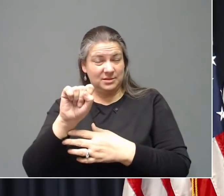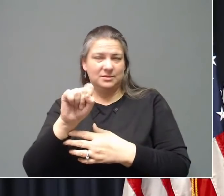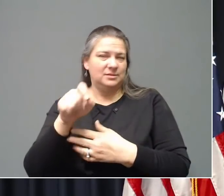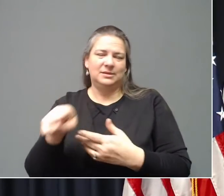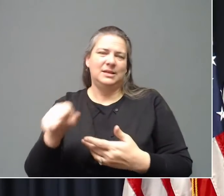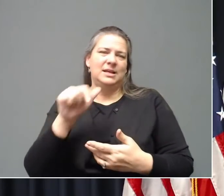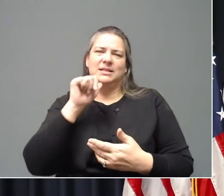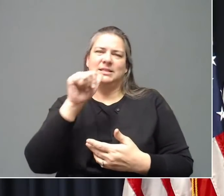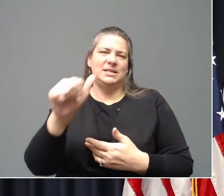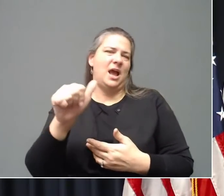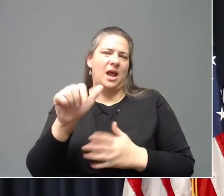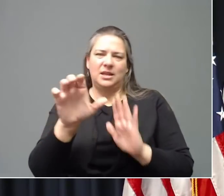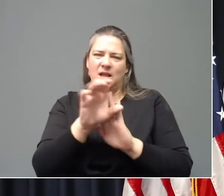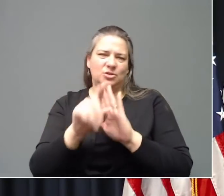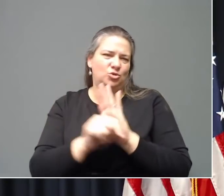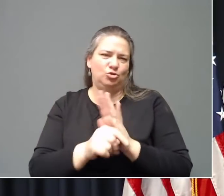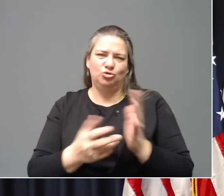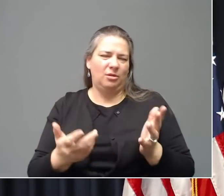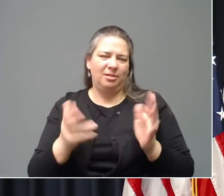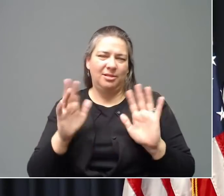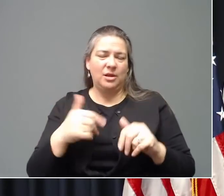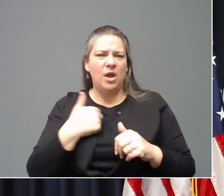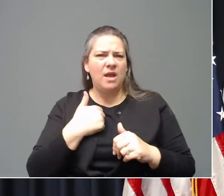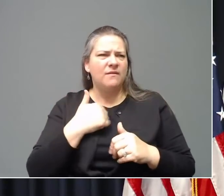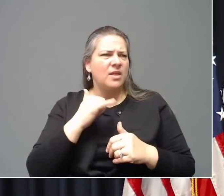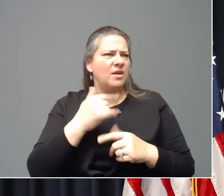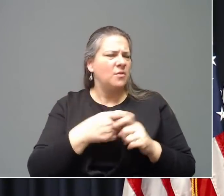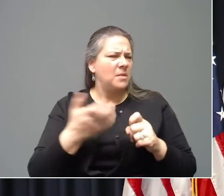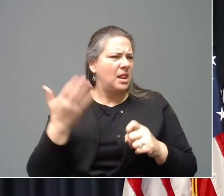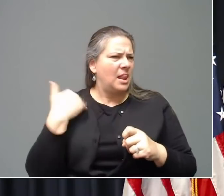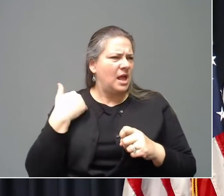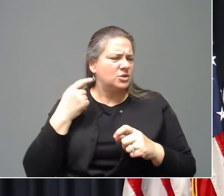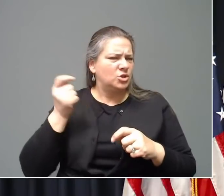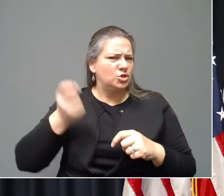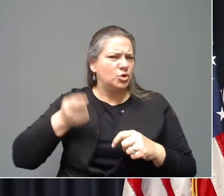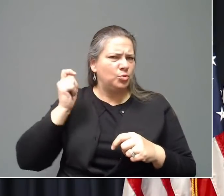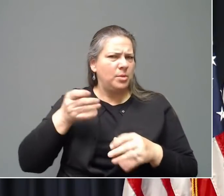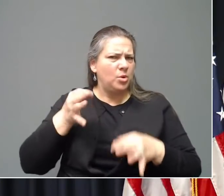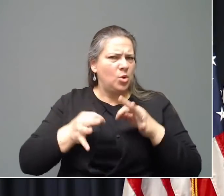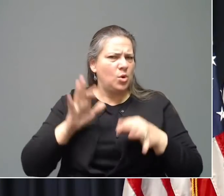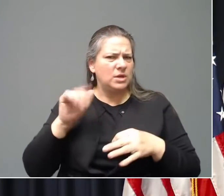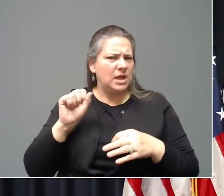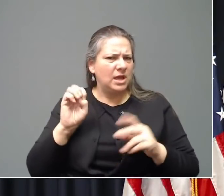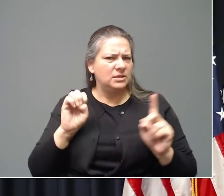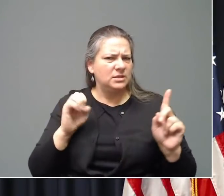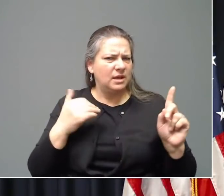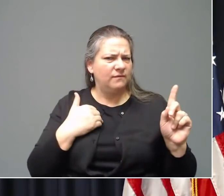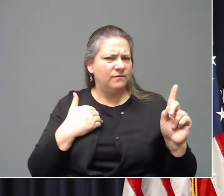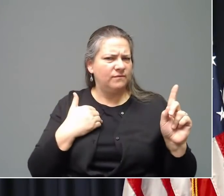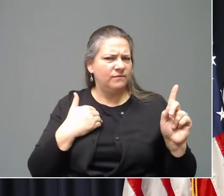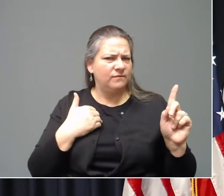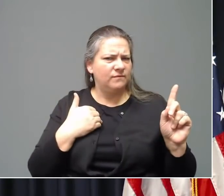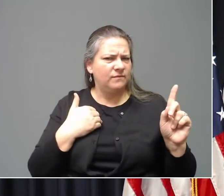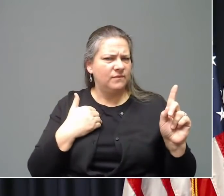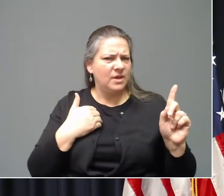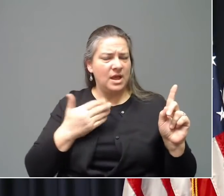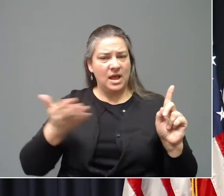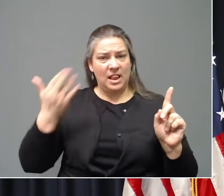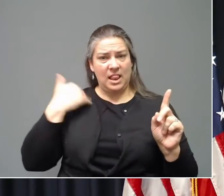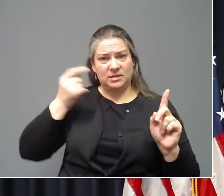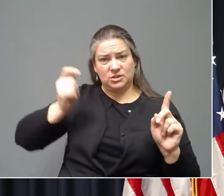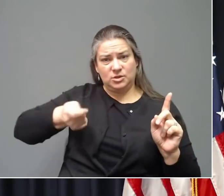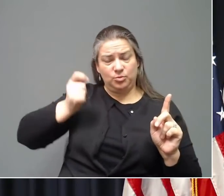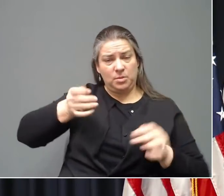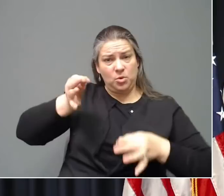as well. Do we have the piece from the last Supreme Court case? Now, the last Supreme Court case where